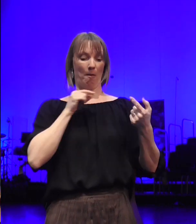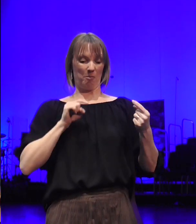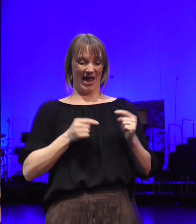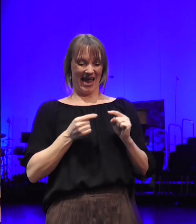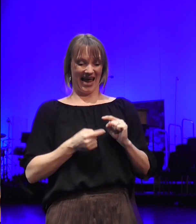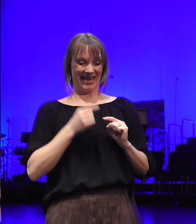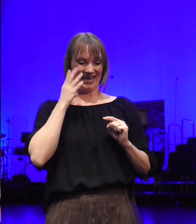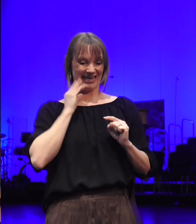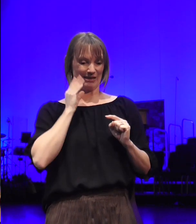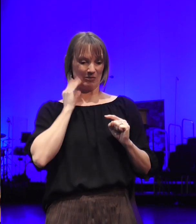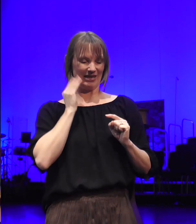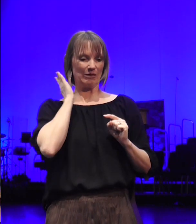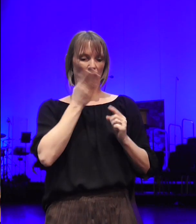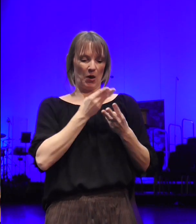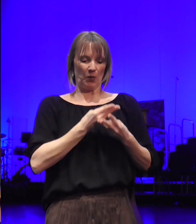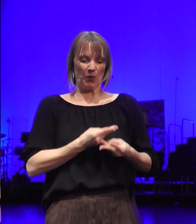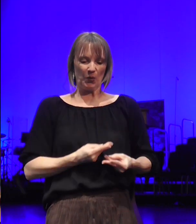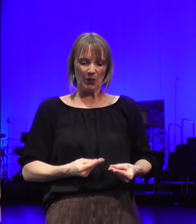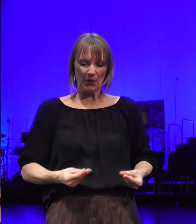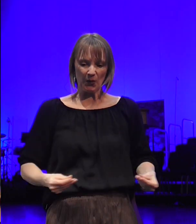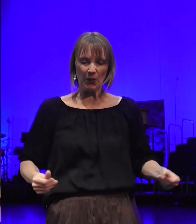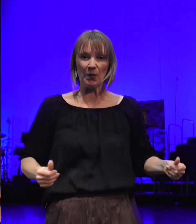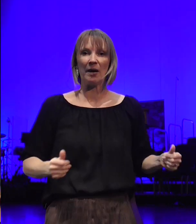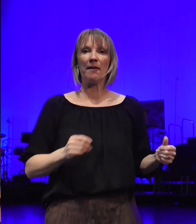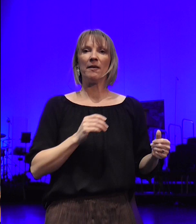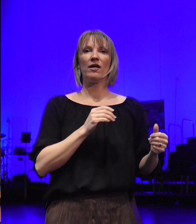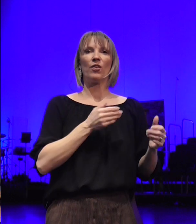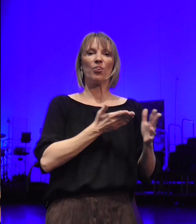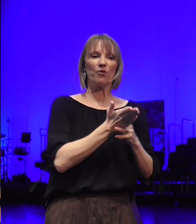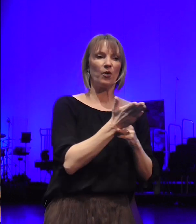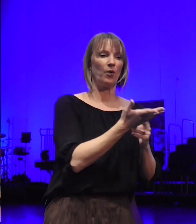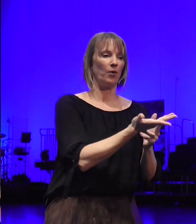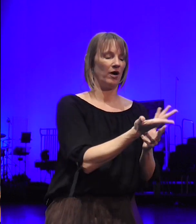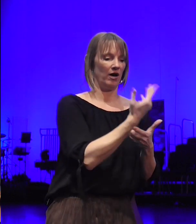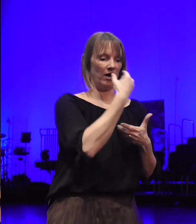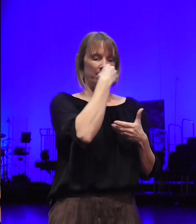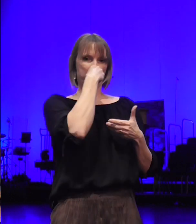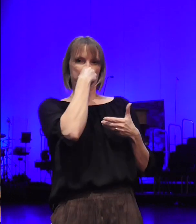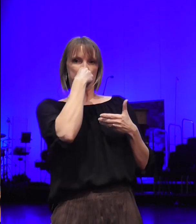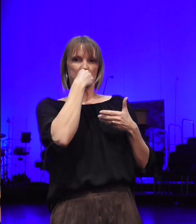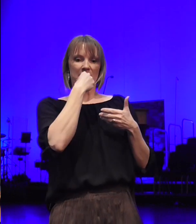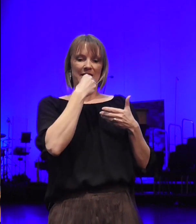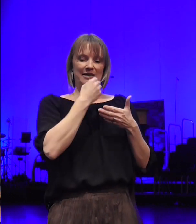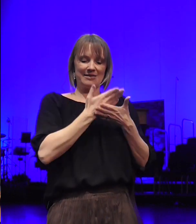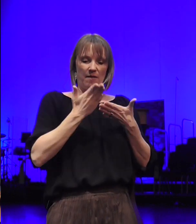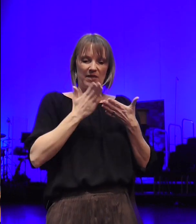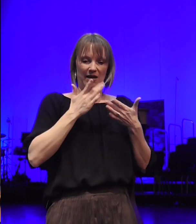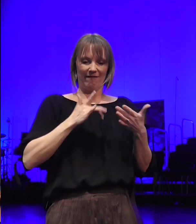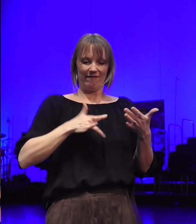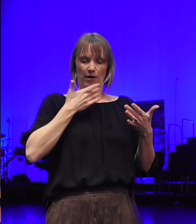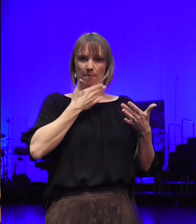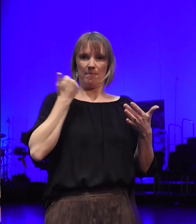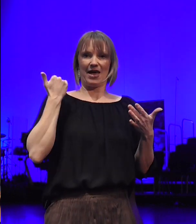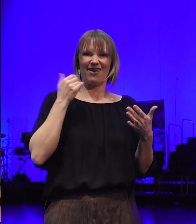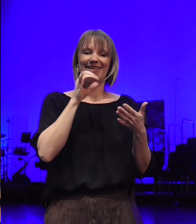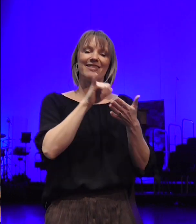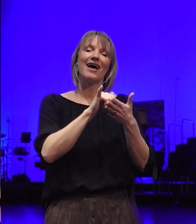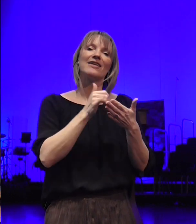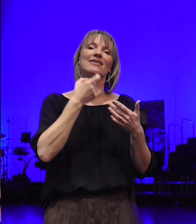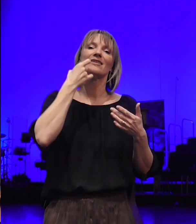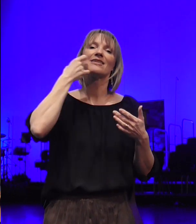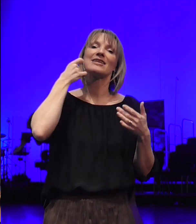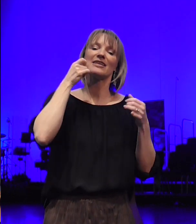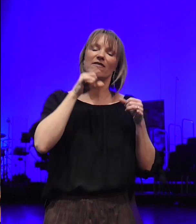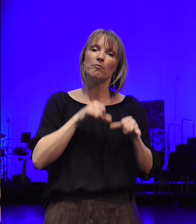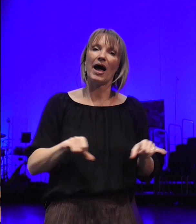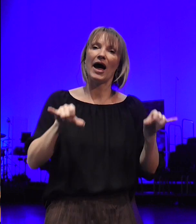experiencing somehow by ingesting a substance that we think will make us better. That's the addictive